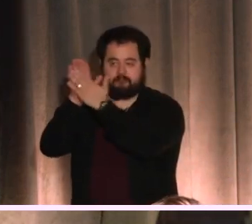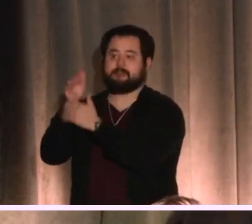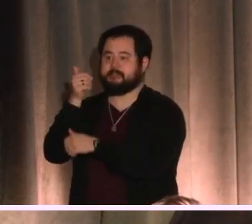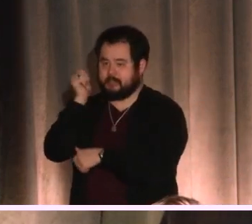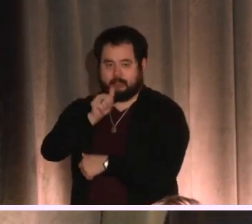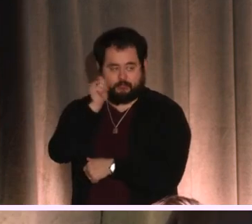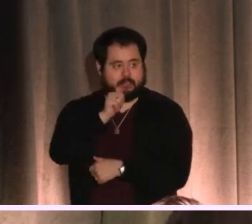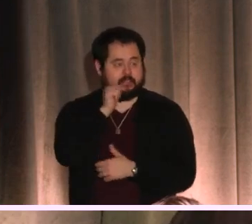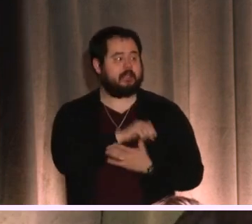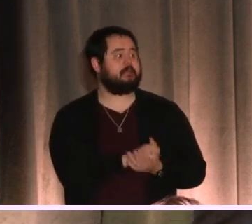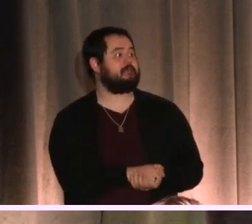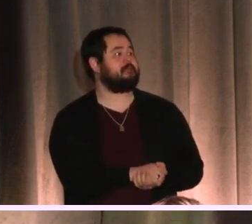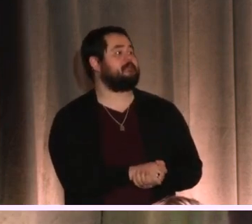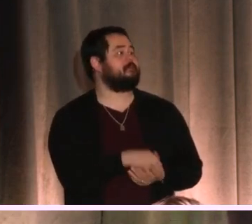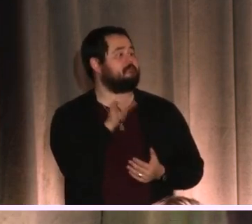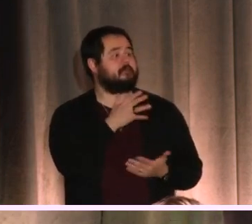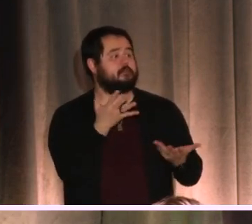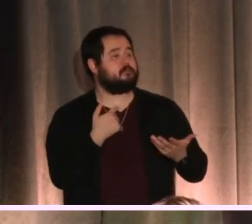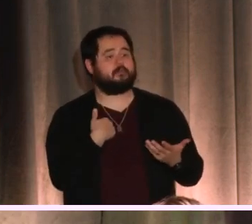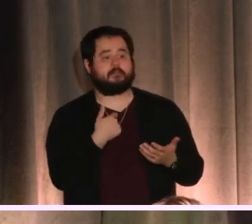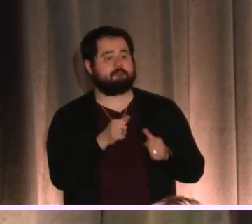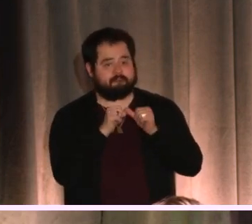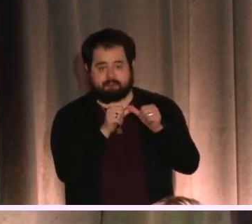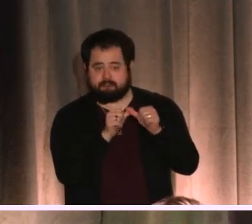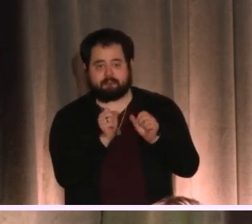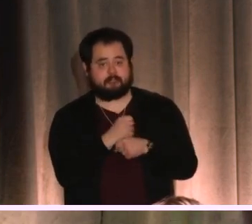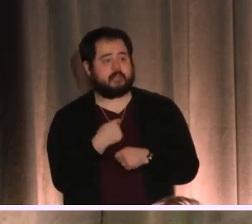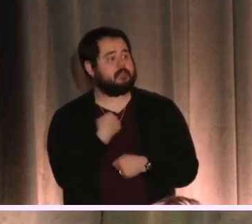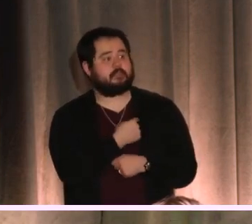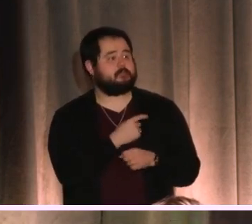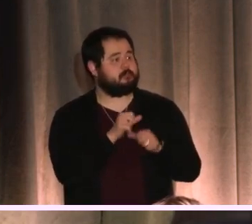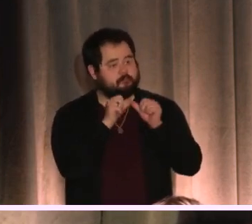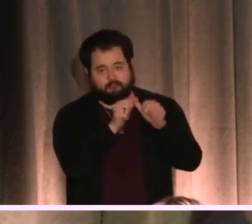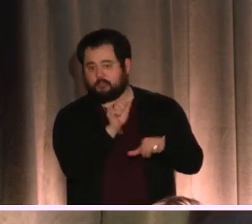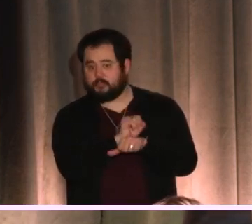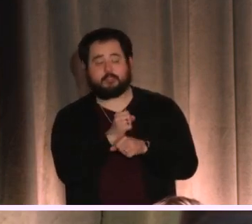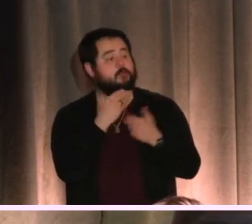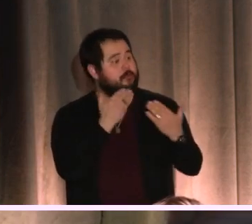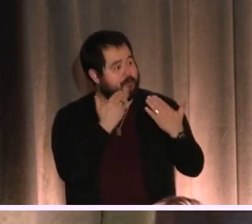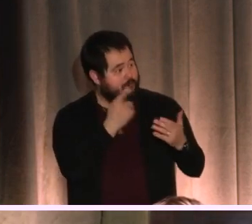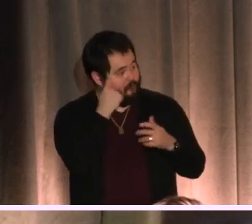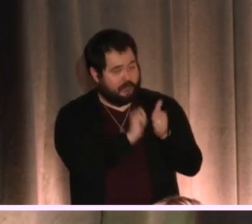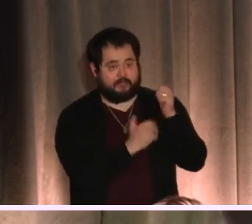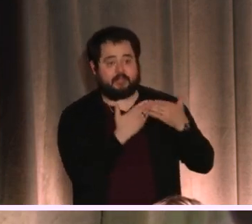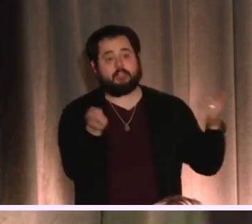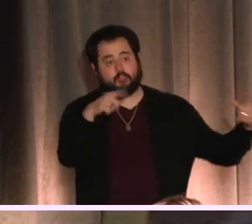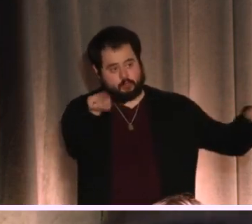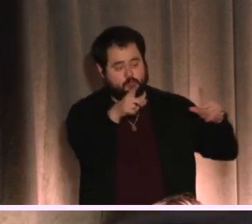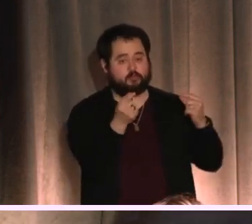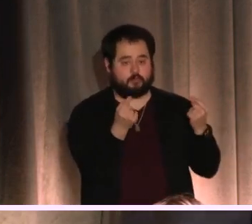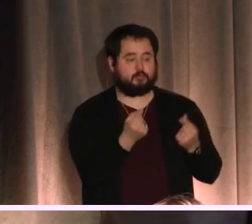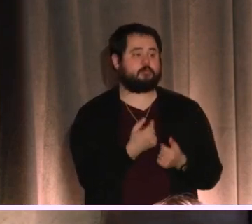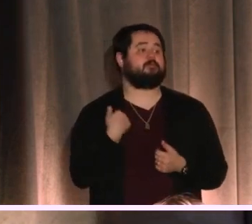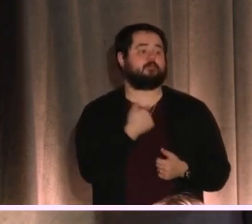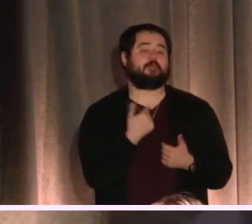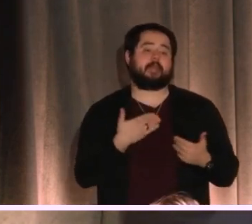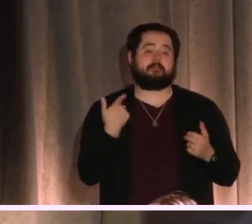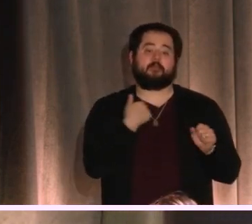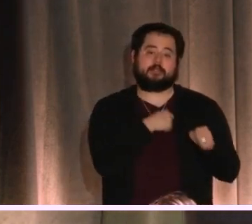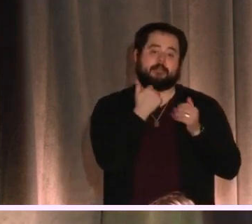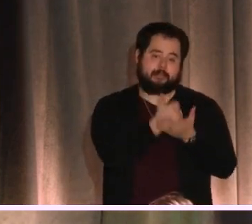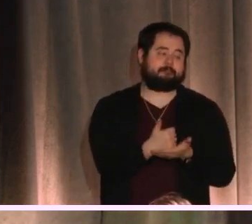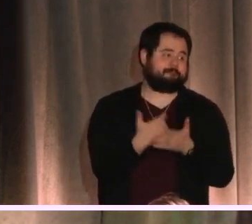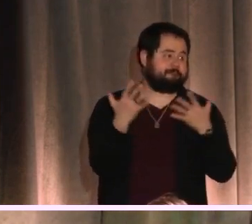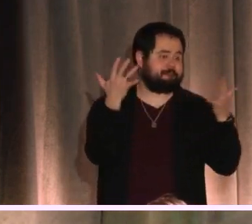And that's, I think, that what keeps us going. So thank you for all you do. And we're glad that we can contribute.